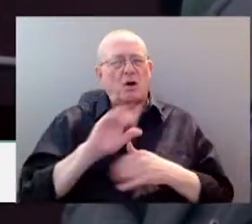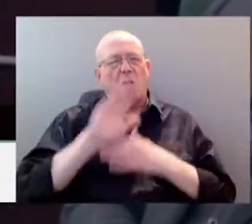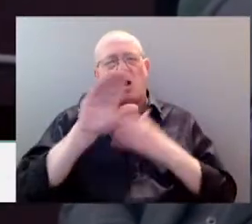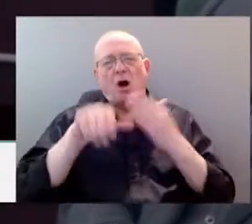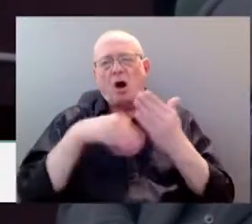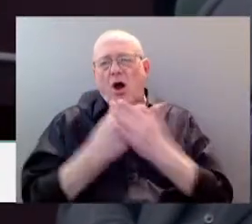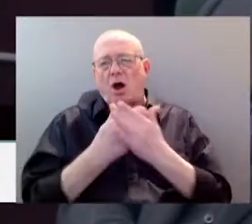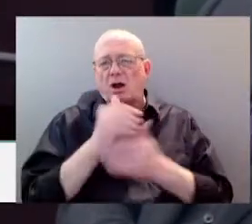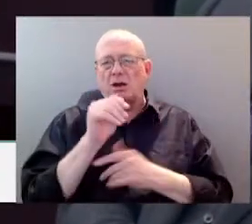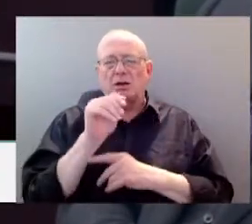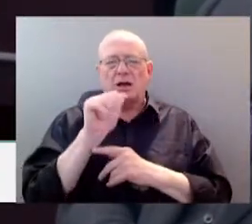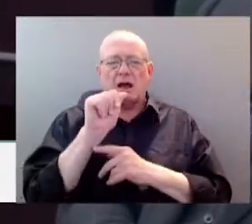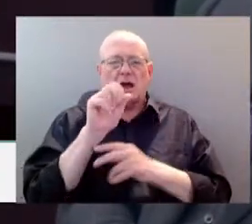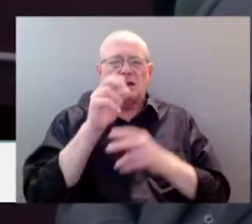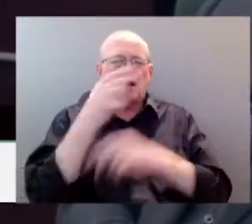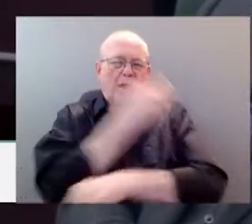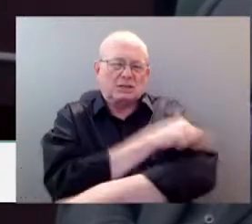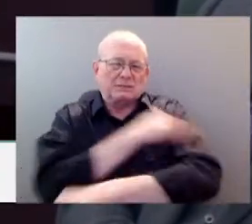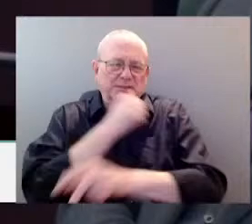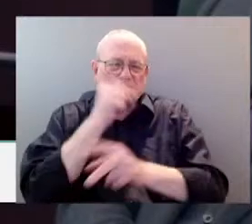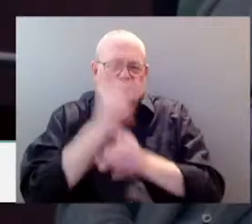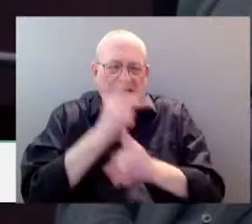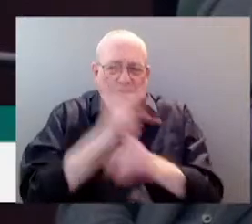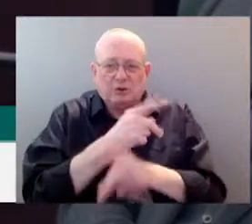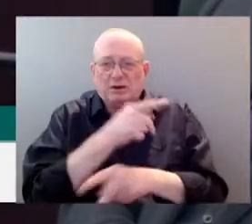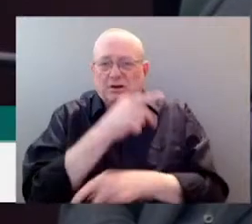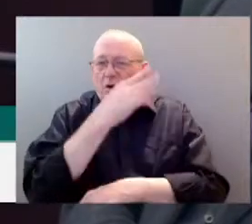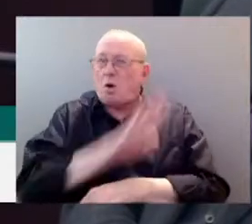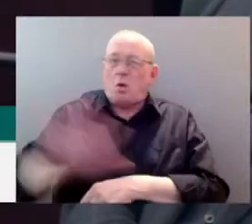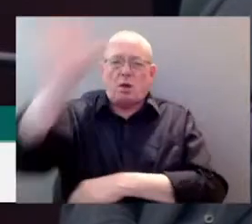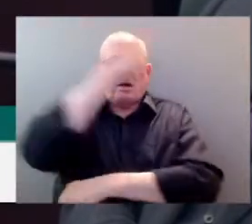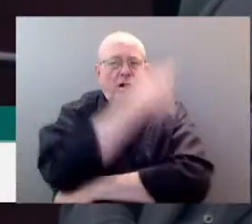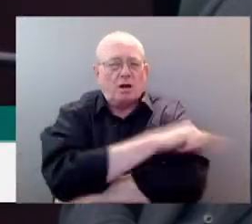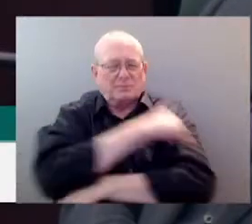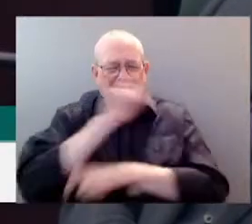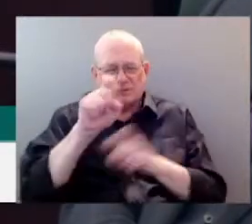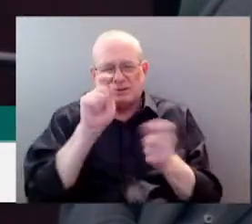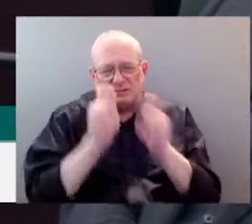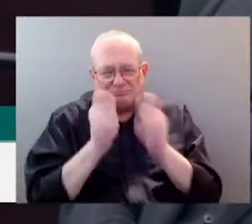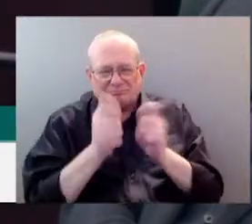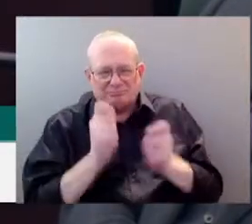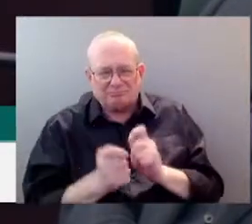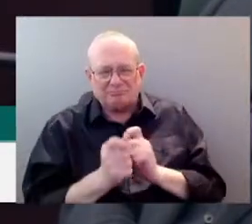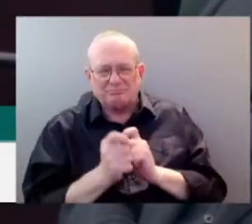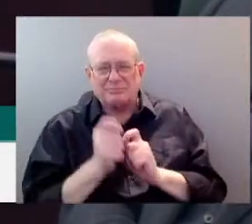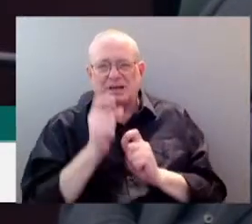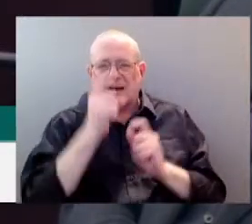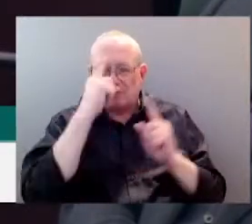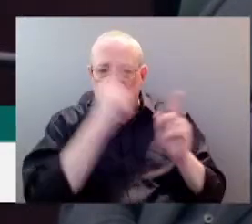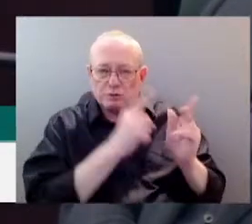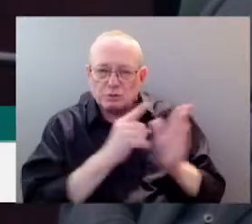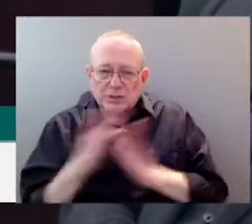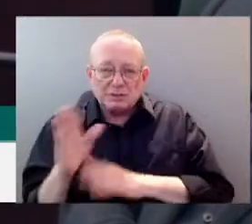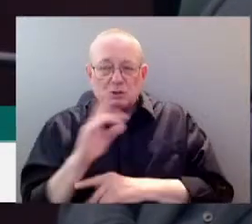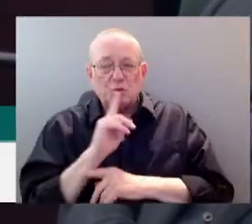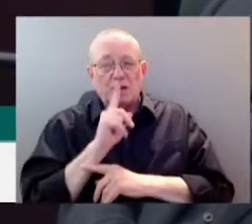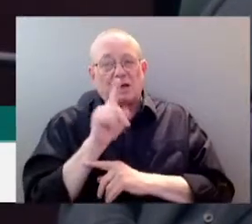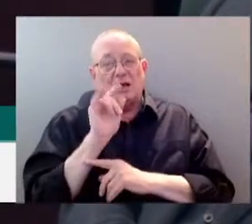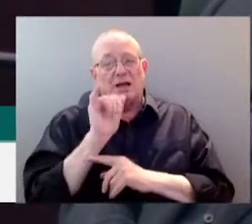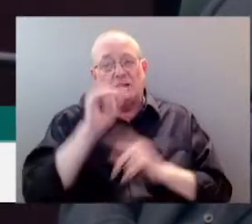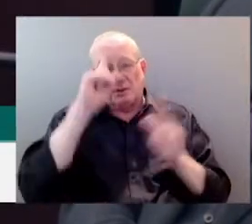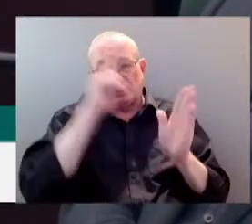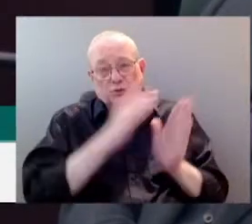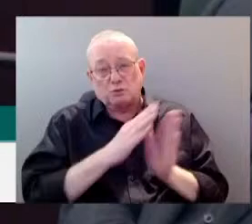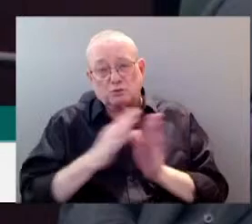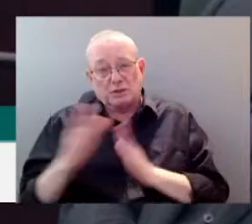focused we need to have a strategy in place this strategy has been lacking for quite a while Mr Speaker and in fact Mr Speaker that's what